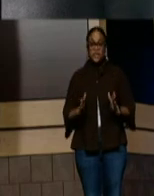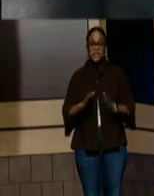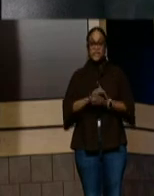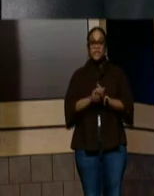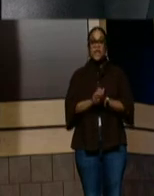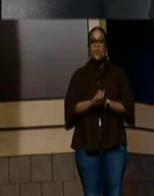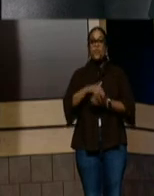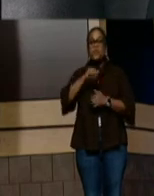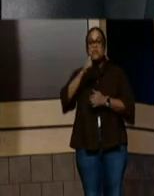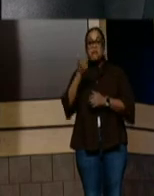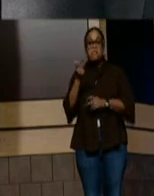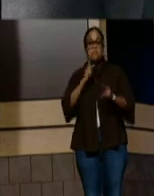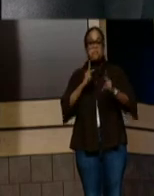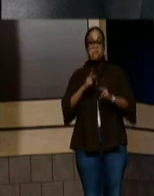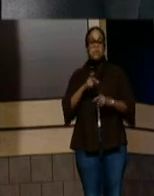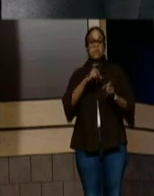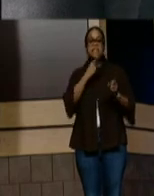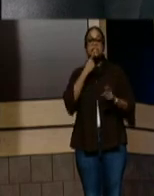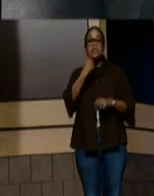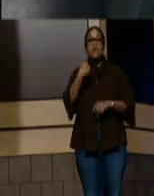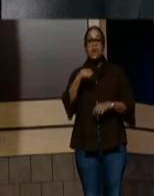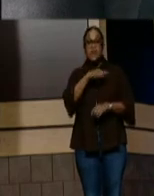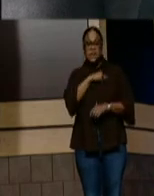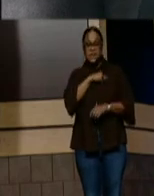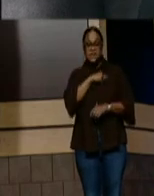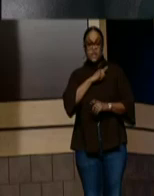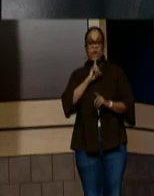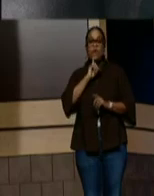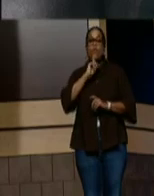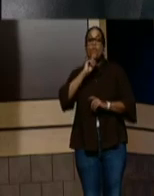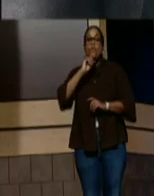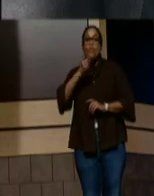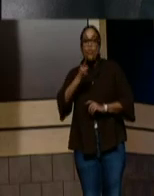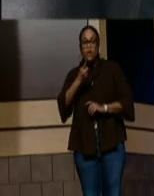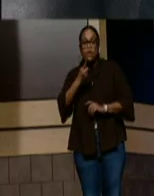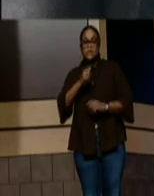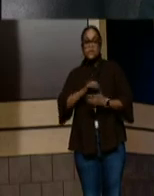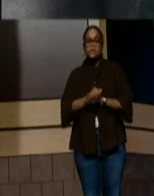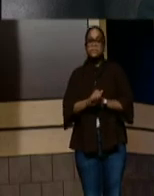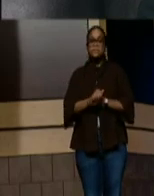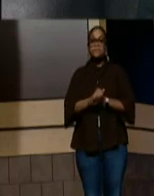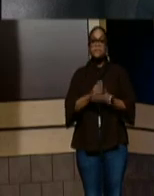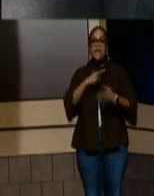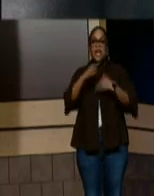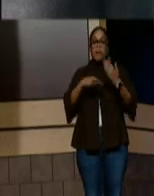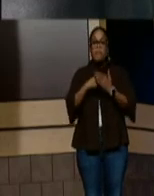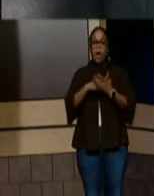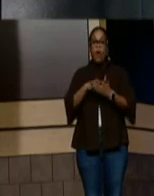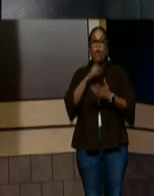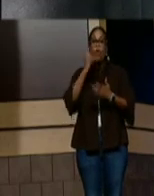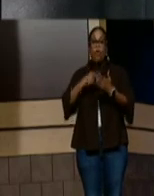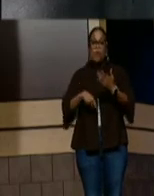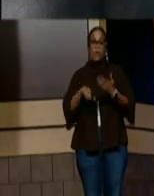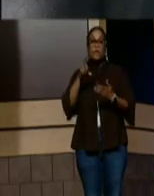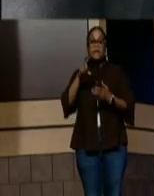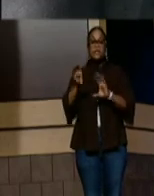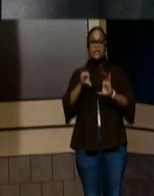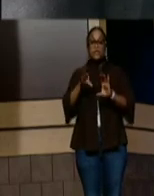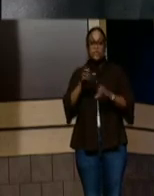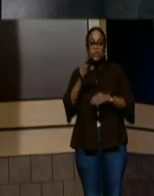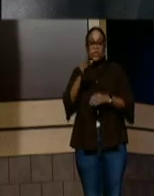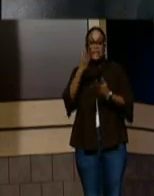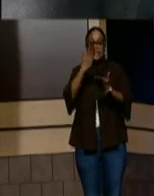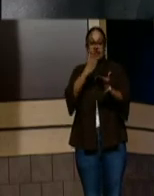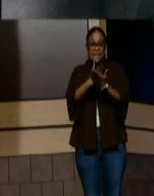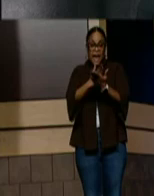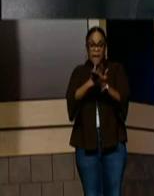others have given to us either orders or directives about what we should do to minimize the spread